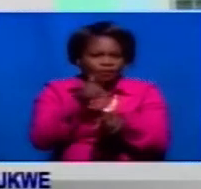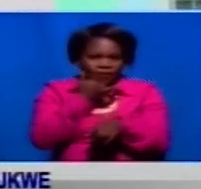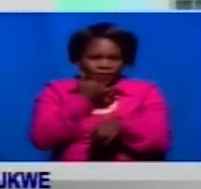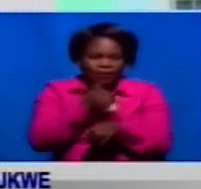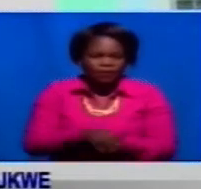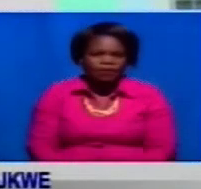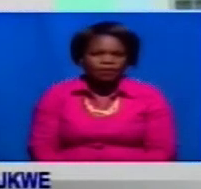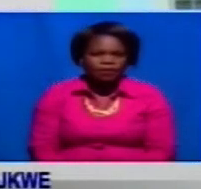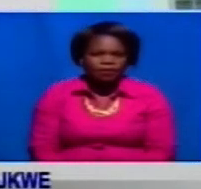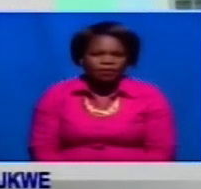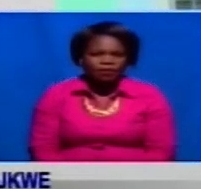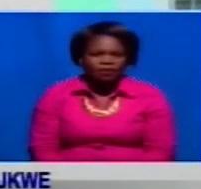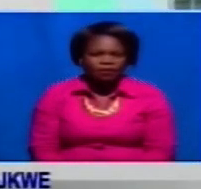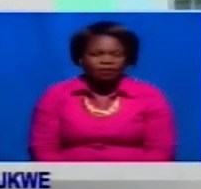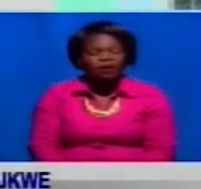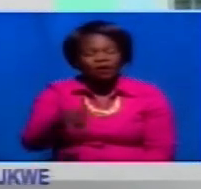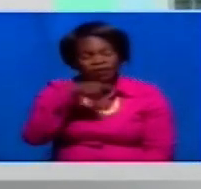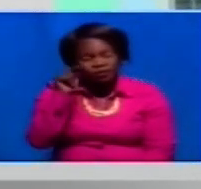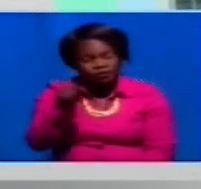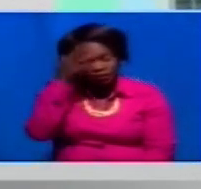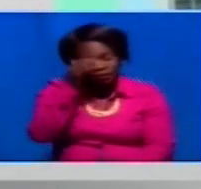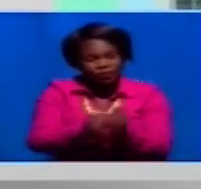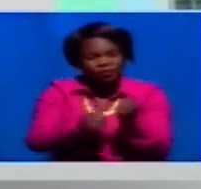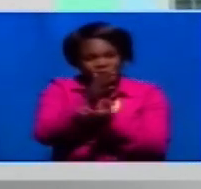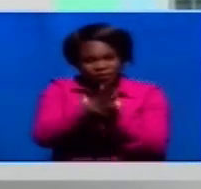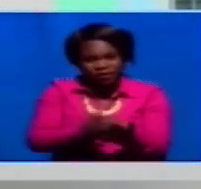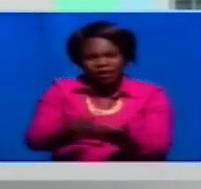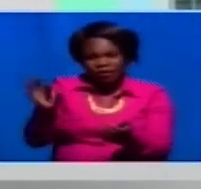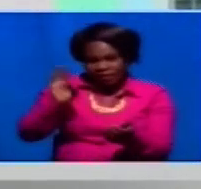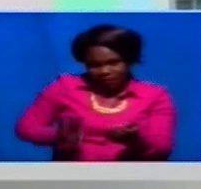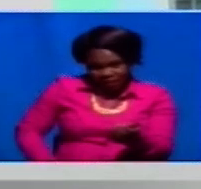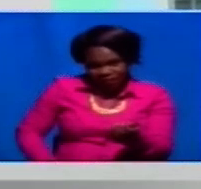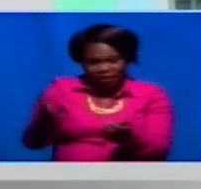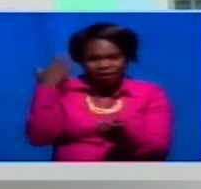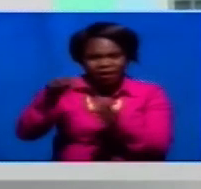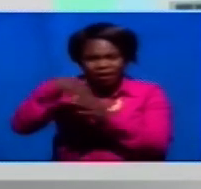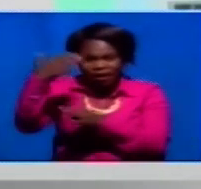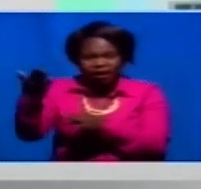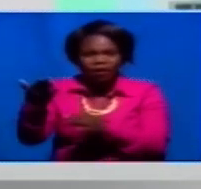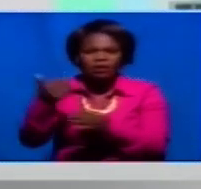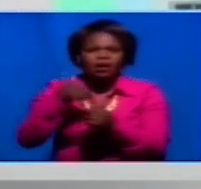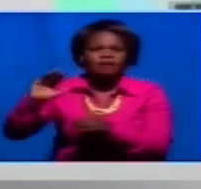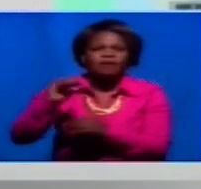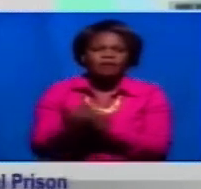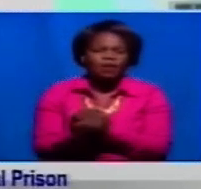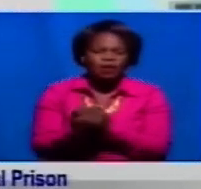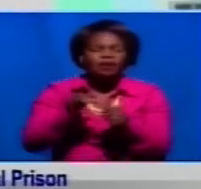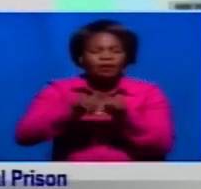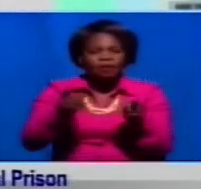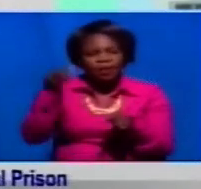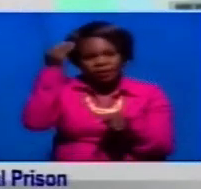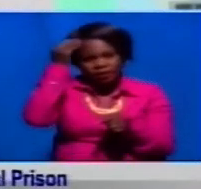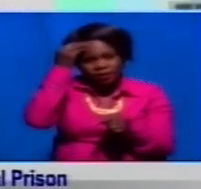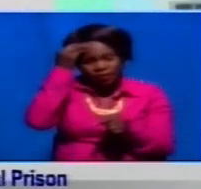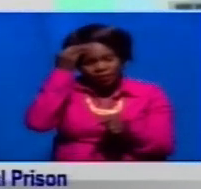because some of the beneficiaries of my presidential pardon have come back. But I know that to err